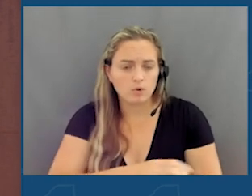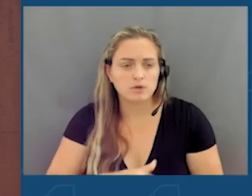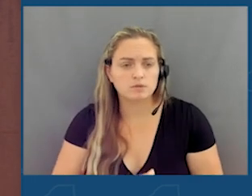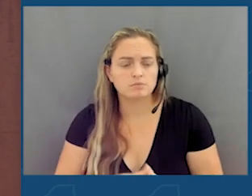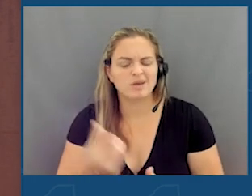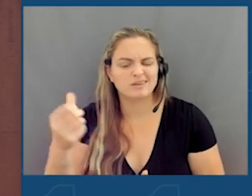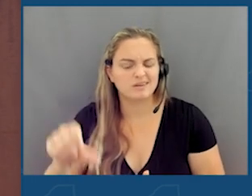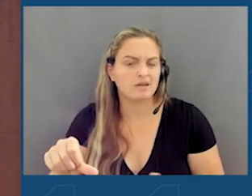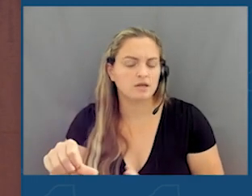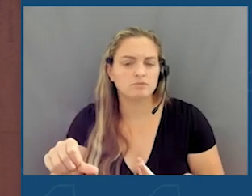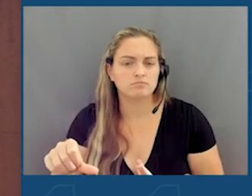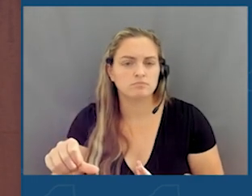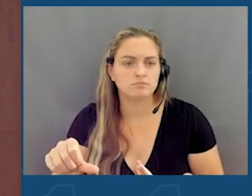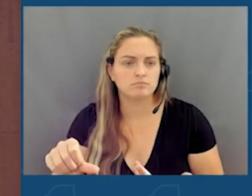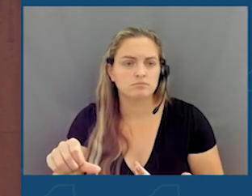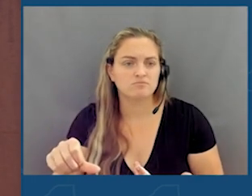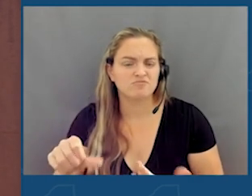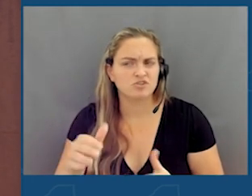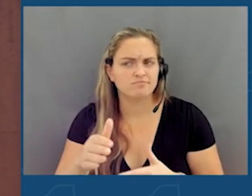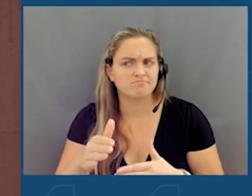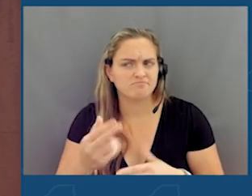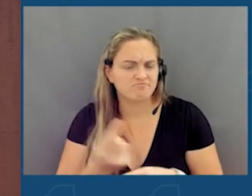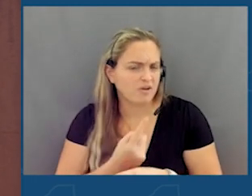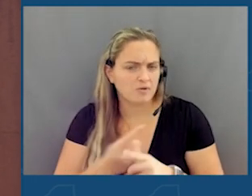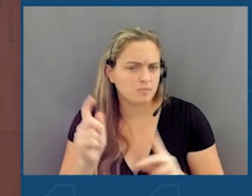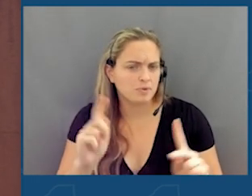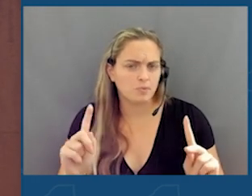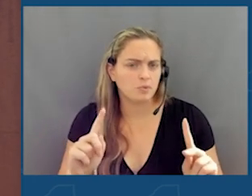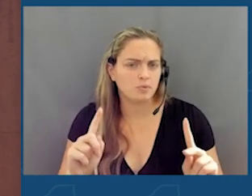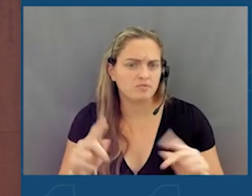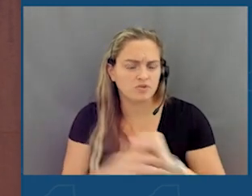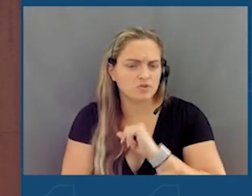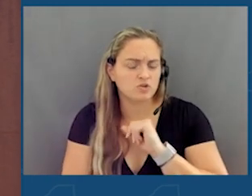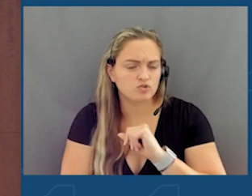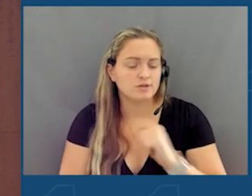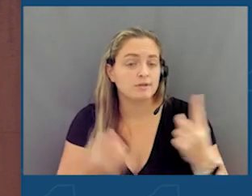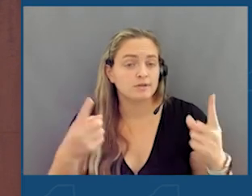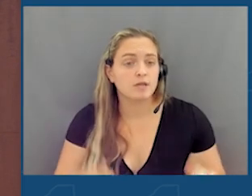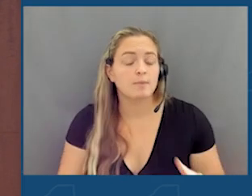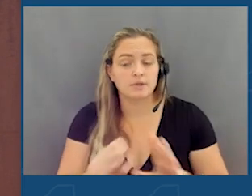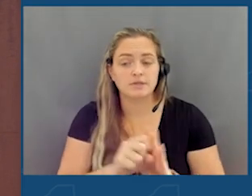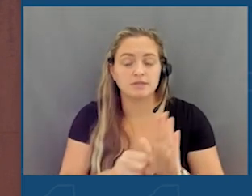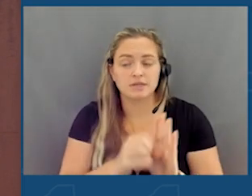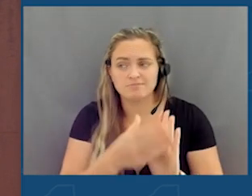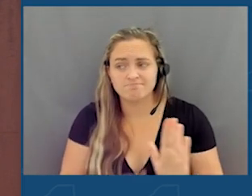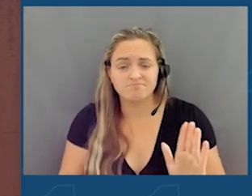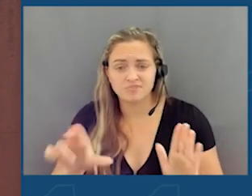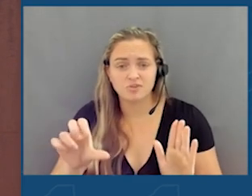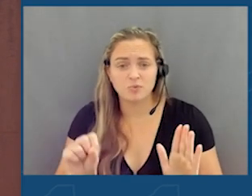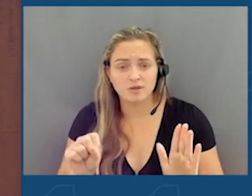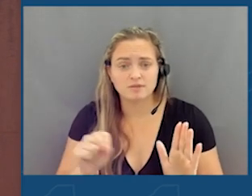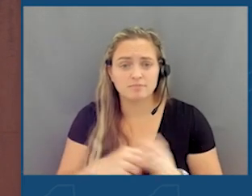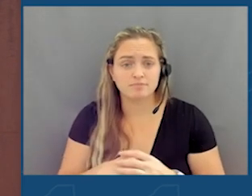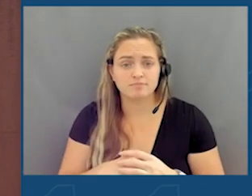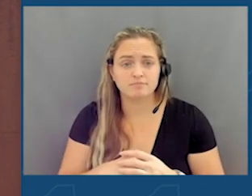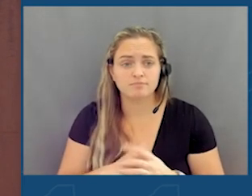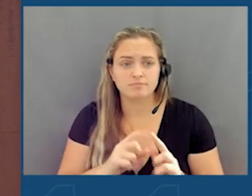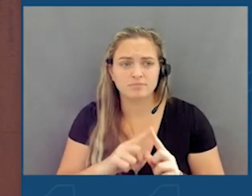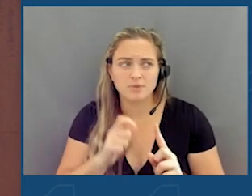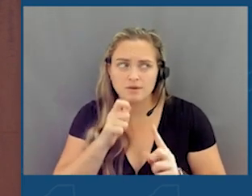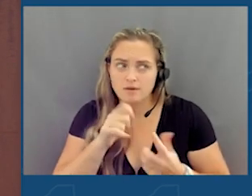it to the average citizens of this country. And it's happening in states all over the United States, but not in New